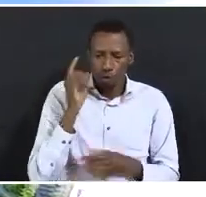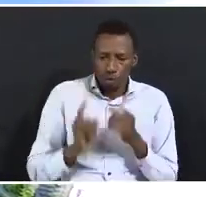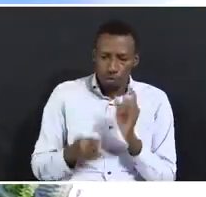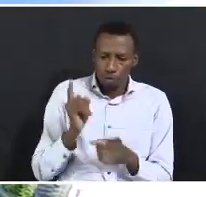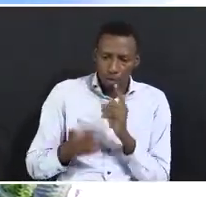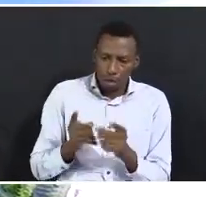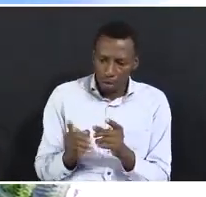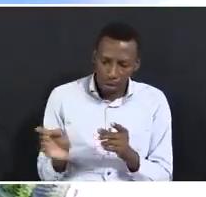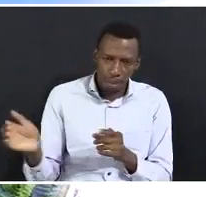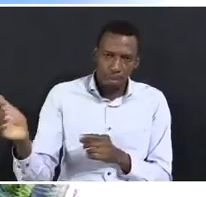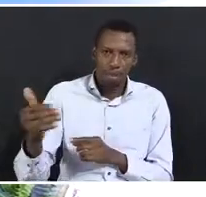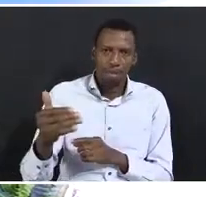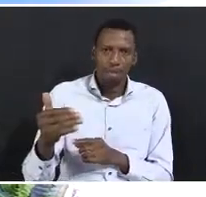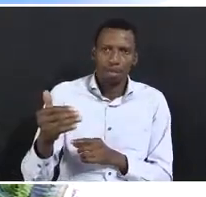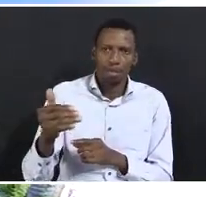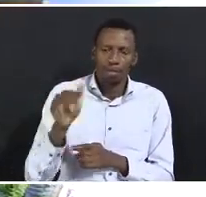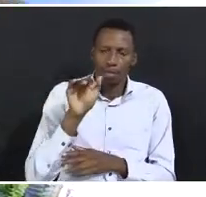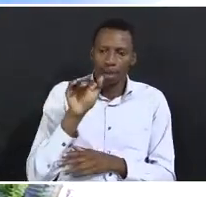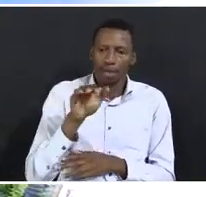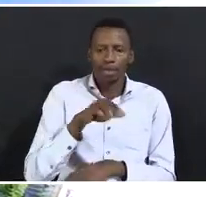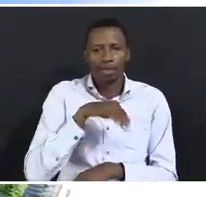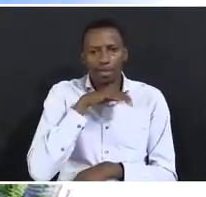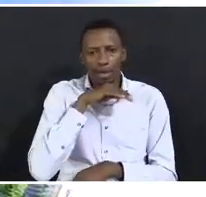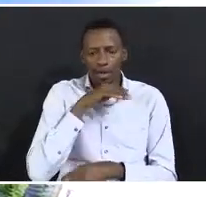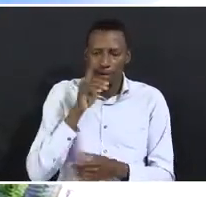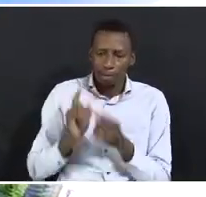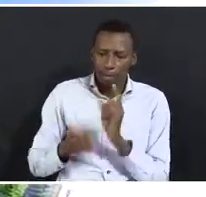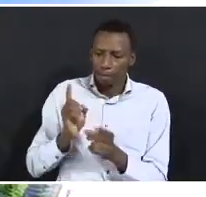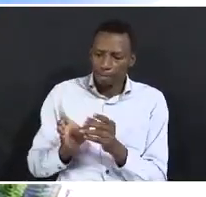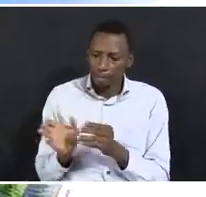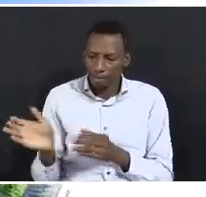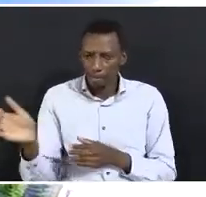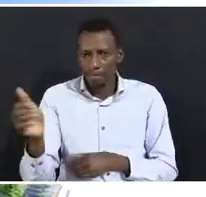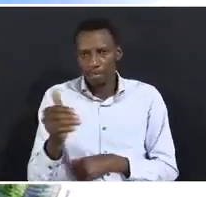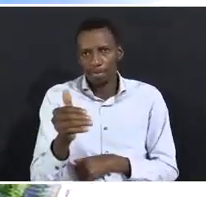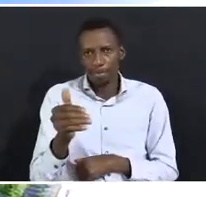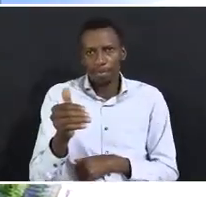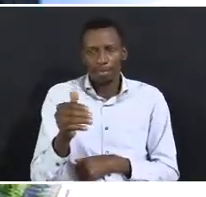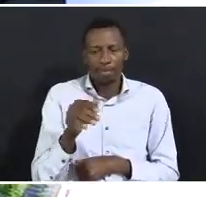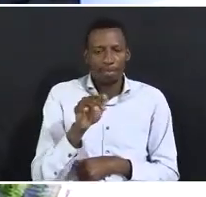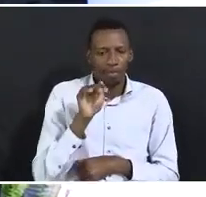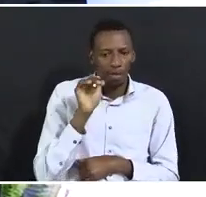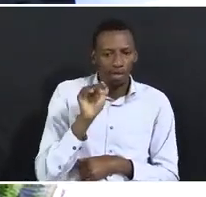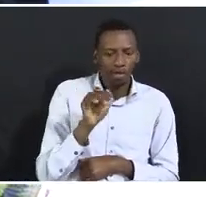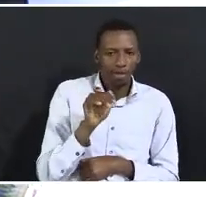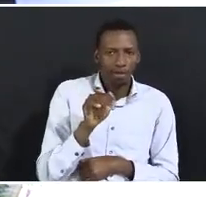you. Asking Raila to run ahead of you. Asking.